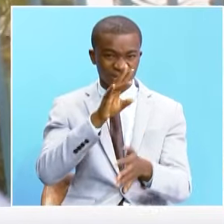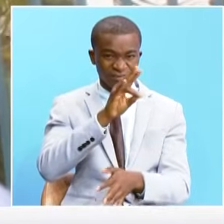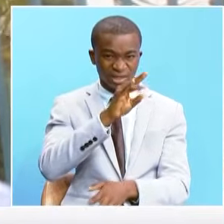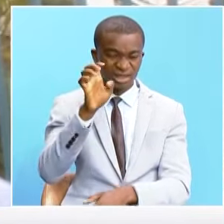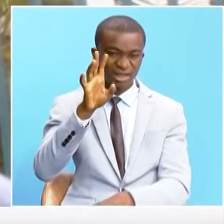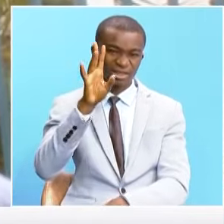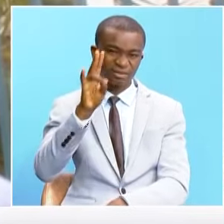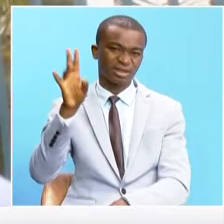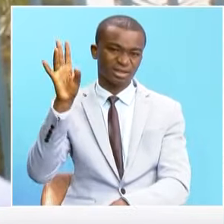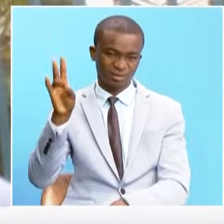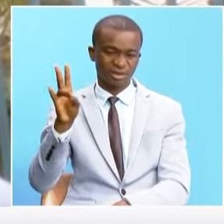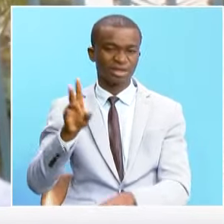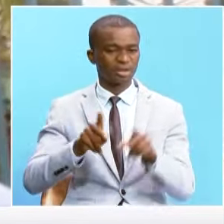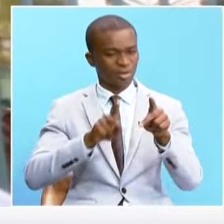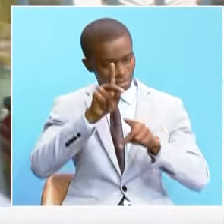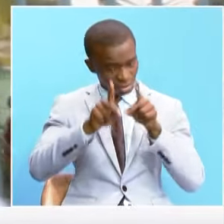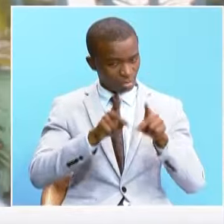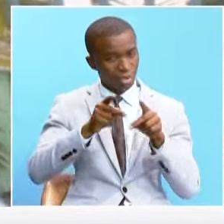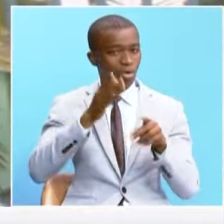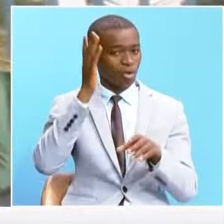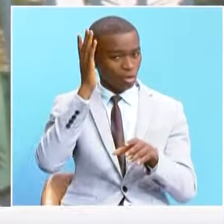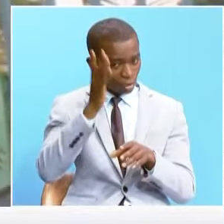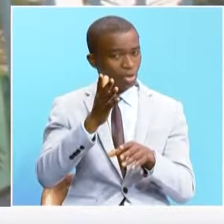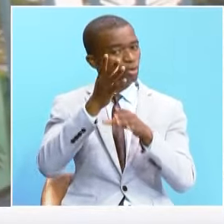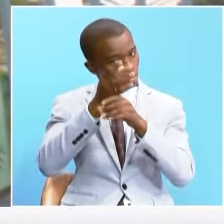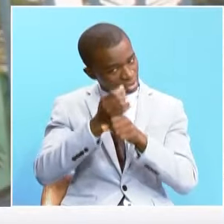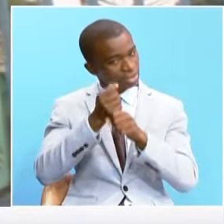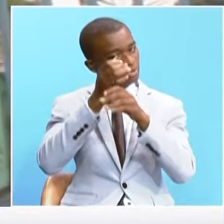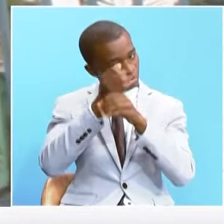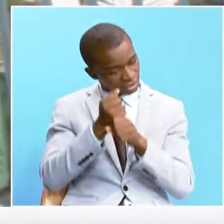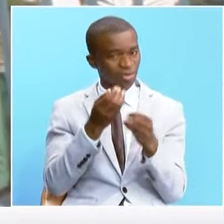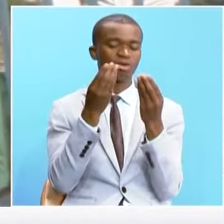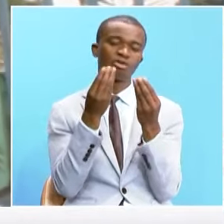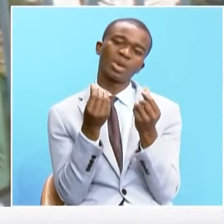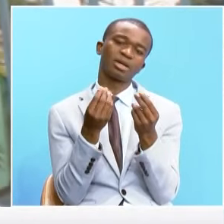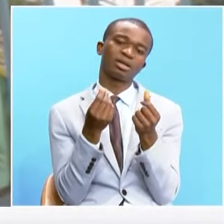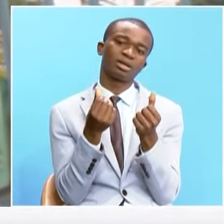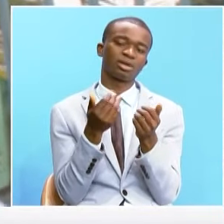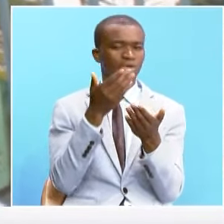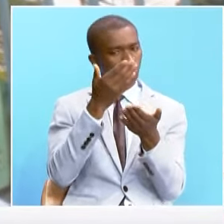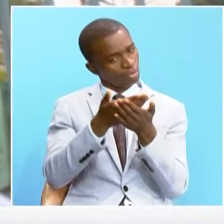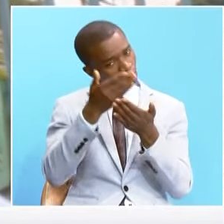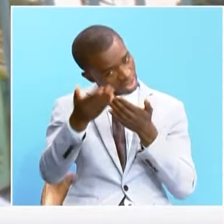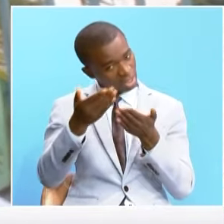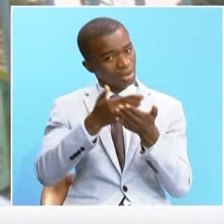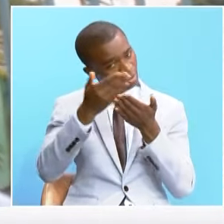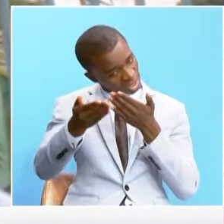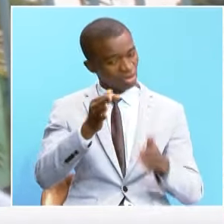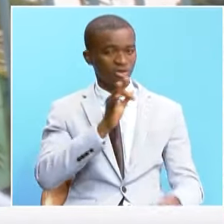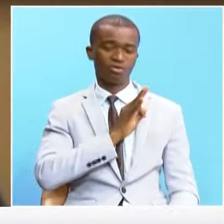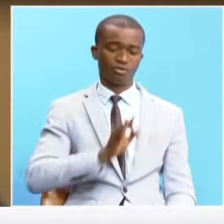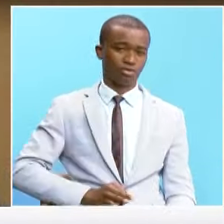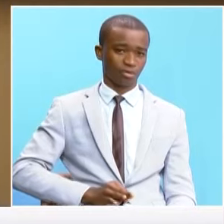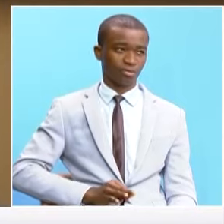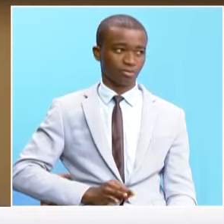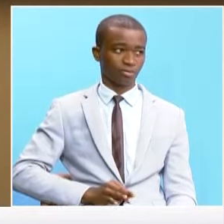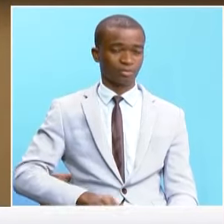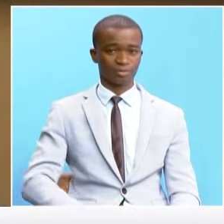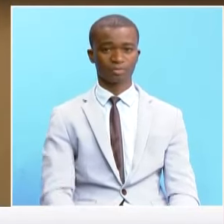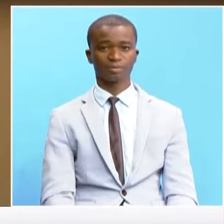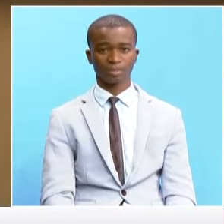24,777. That's households that we are receiving this support. Of course, because of the drought, you know the effect that the drought brought.